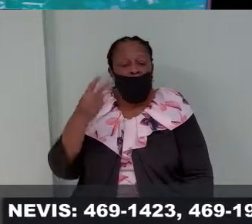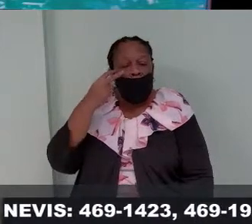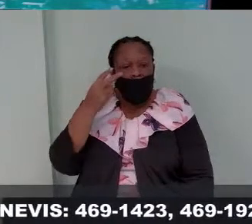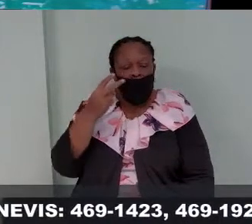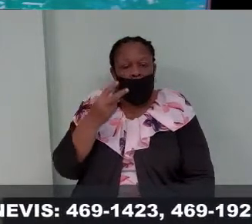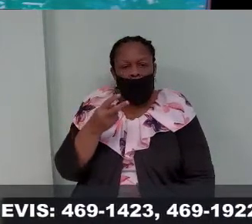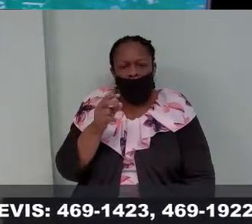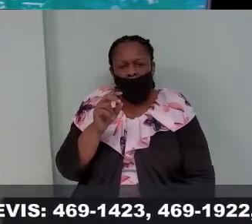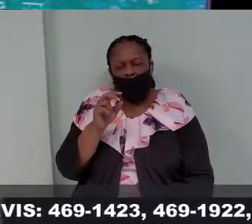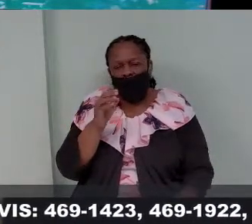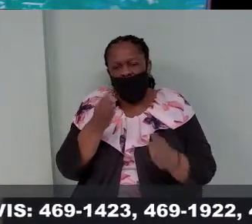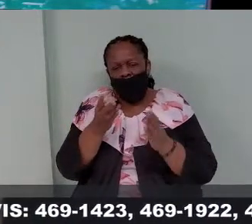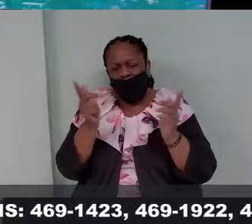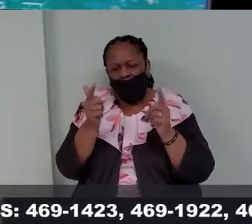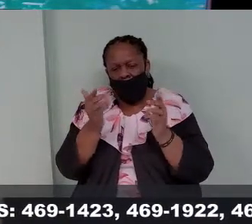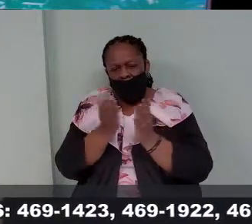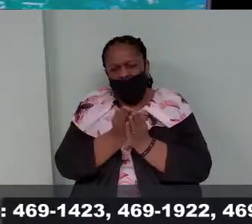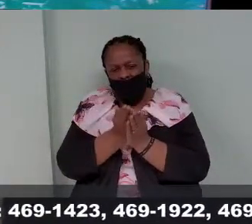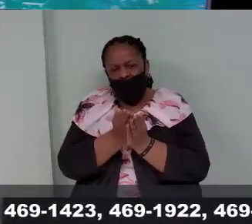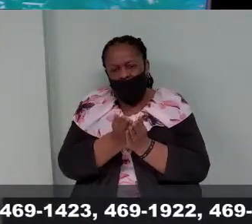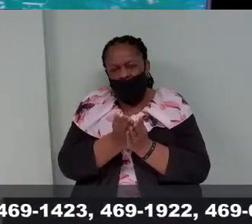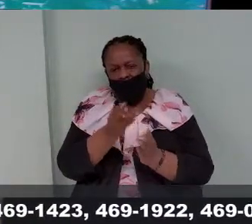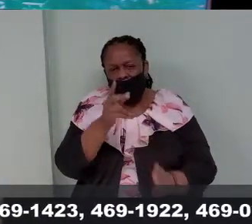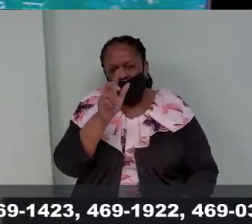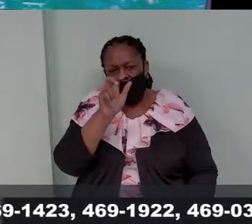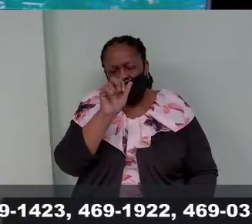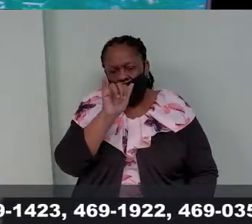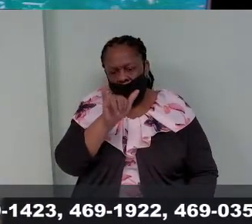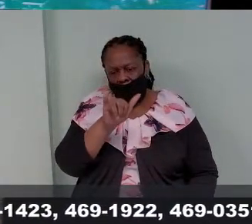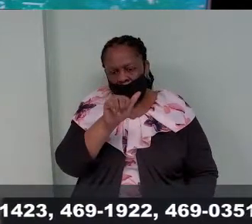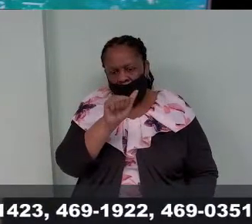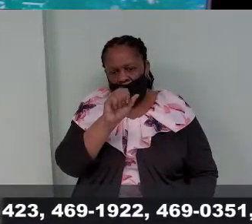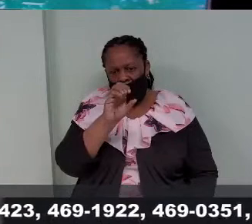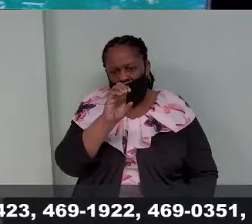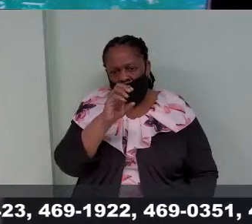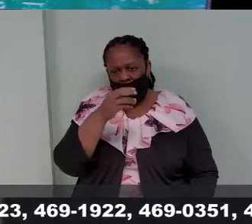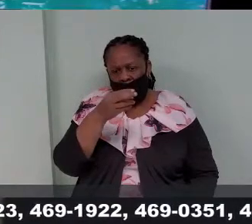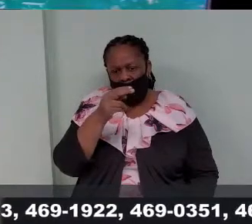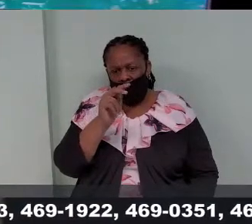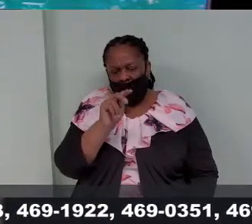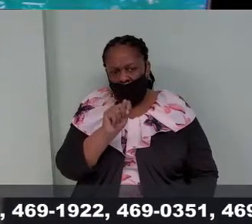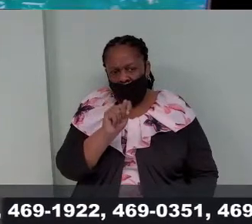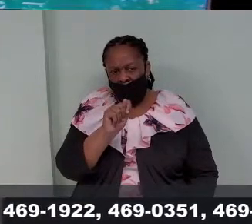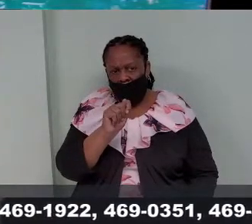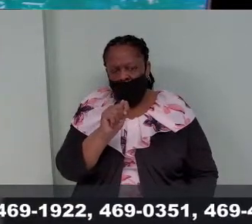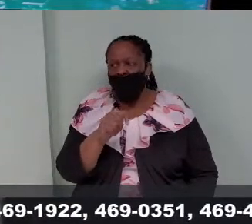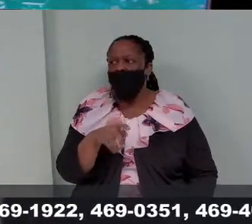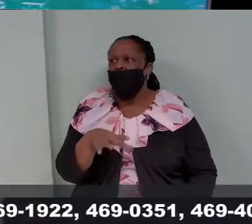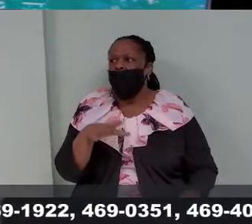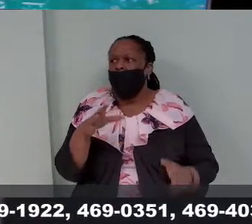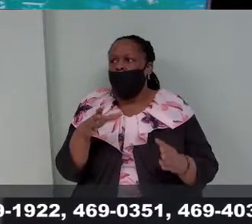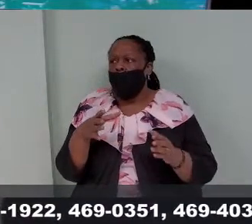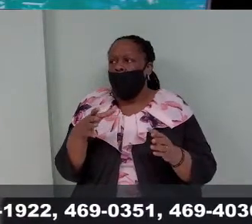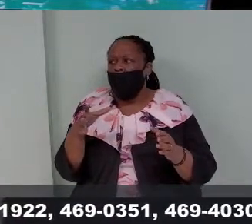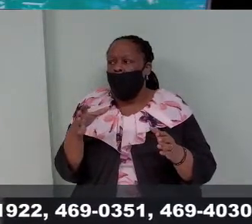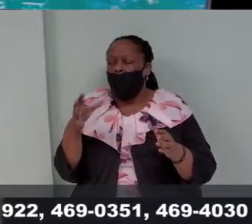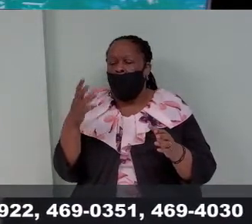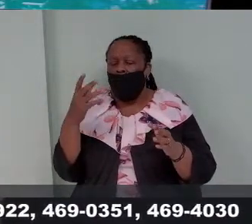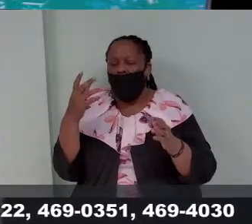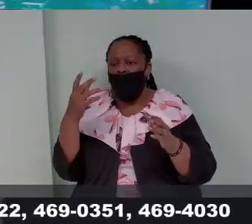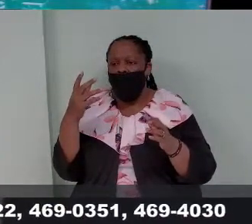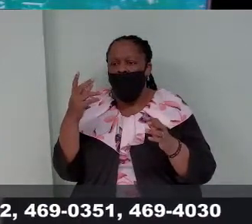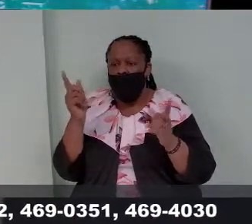5,000, 4,000, 3,000 cruise passengers vessels arriving into the Caribbean region. So that is what we are